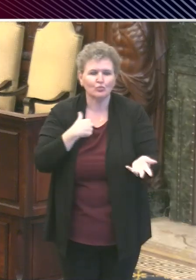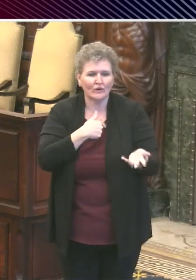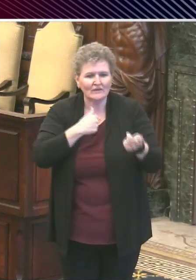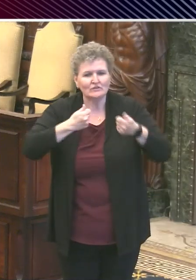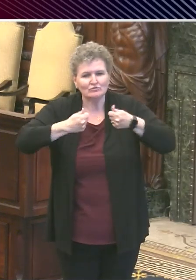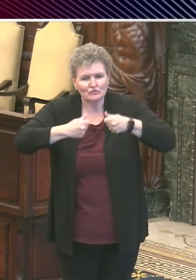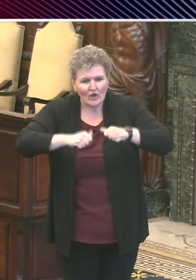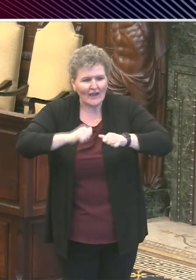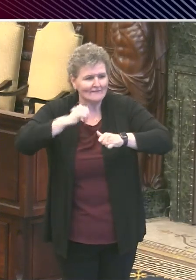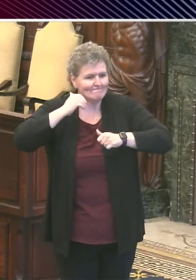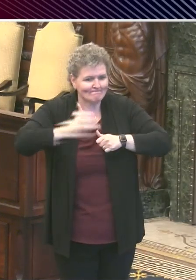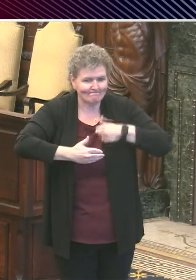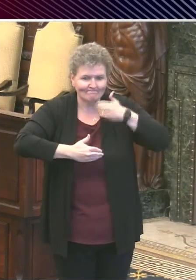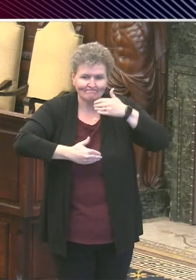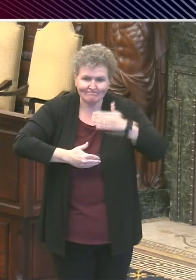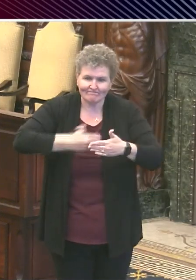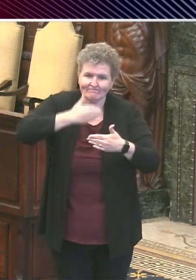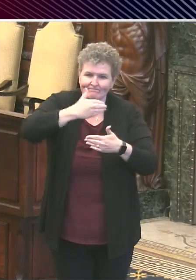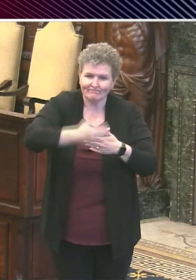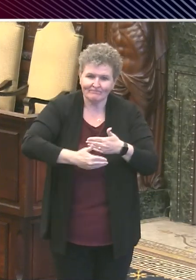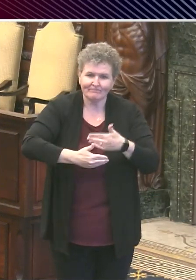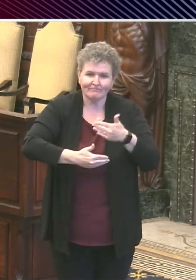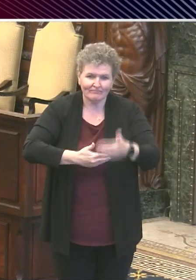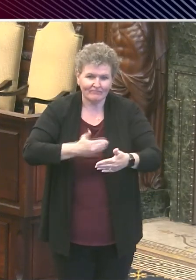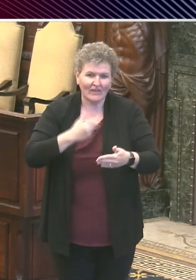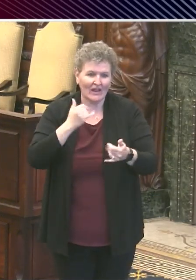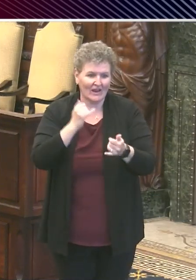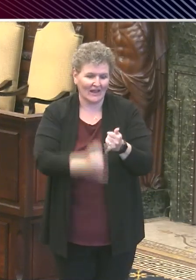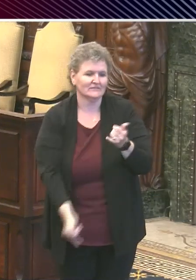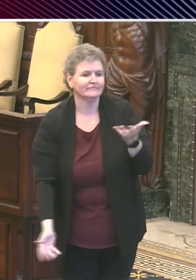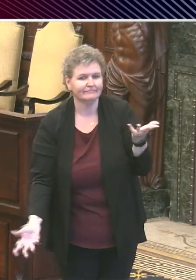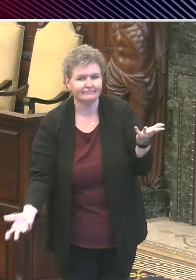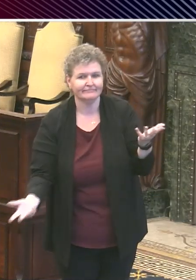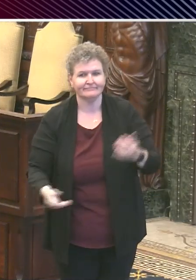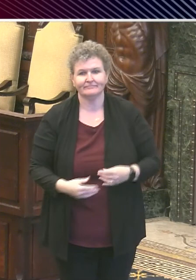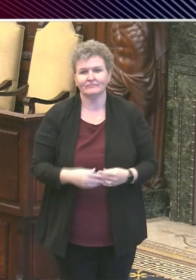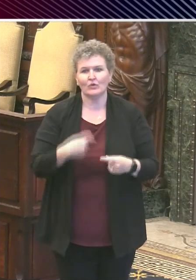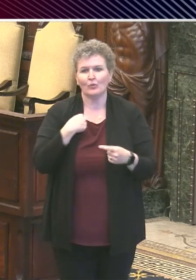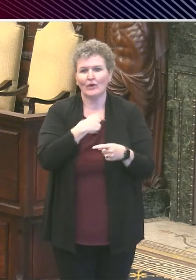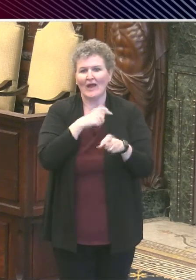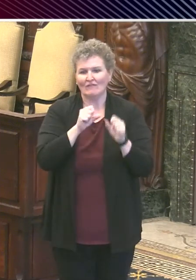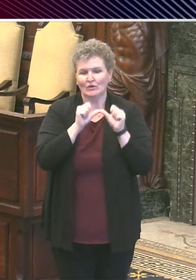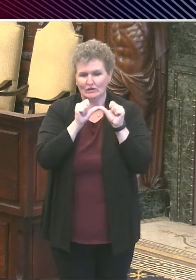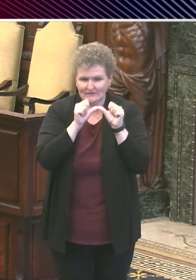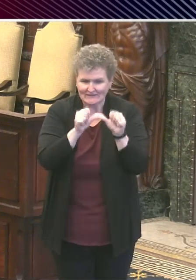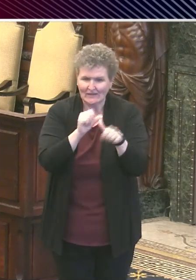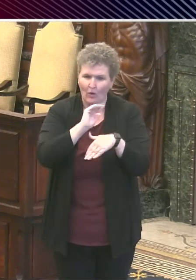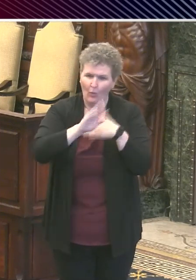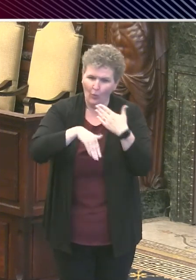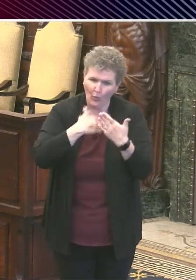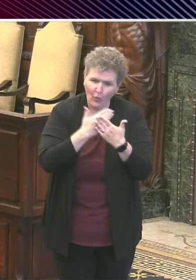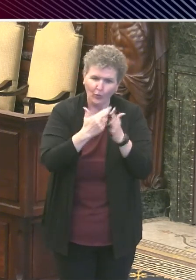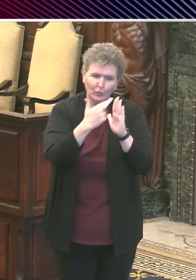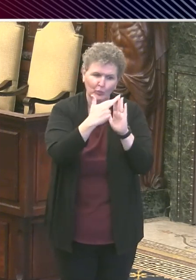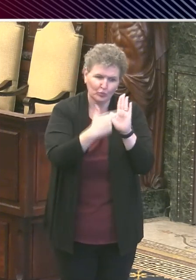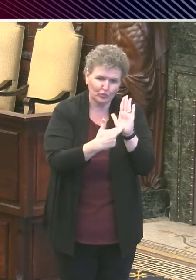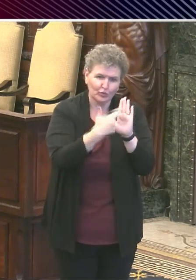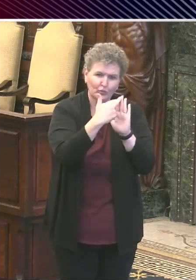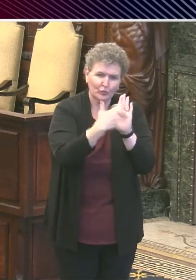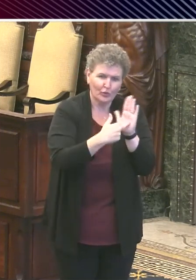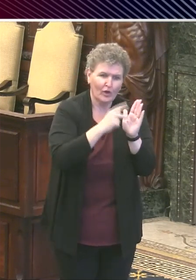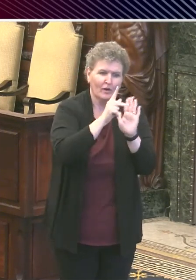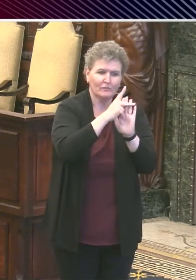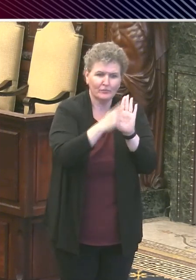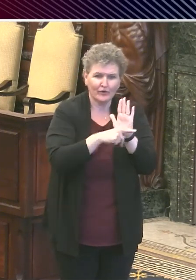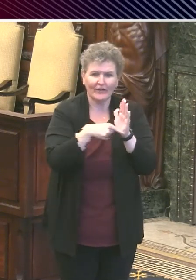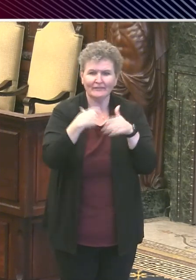to an end of this at some point soon, but we have to follow all the necessary regulations and protocols in order to do it